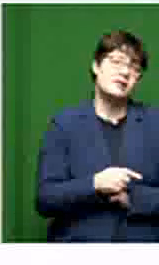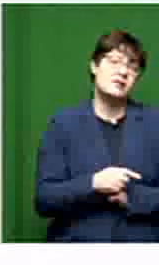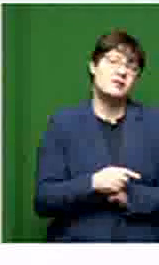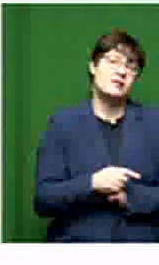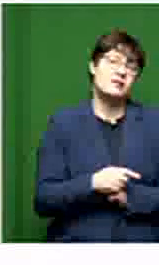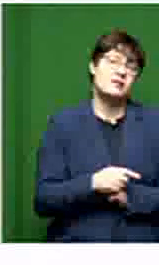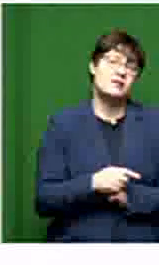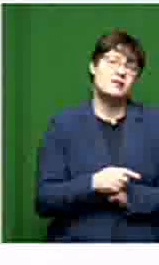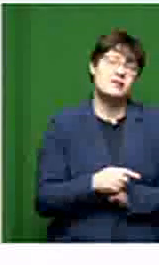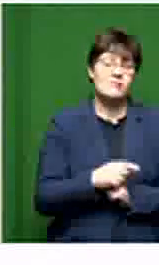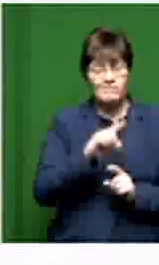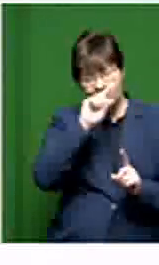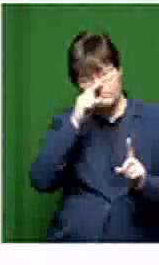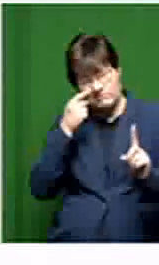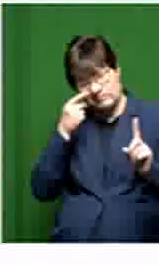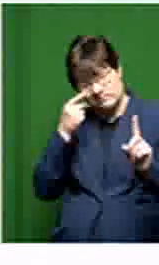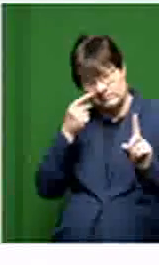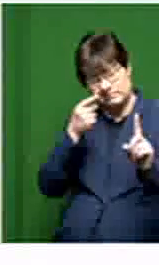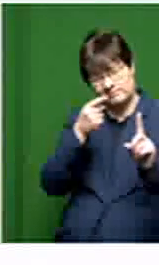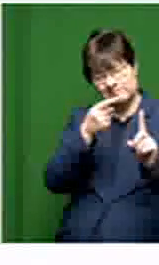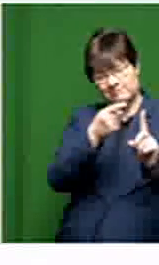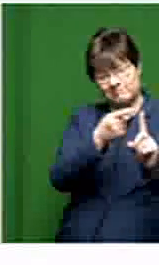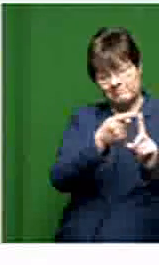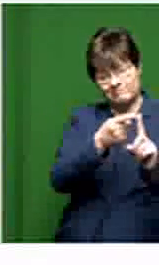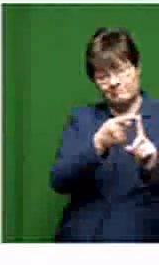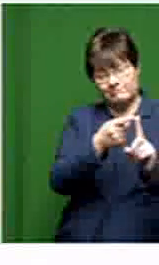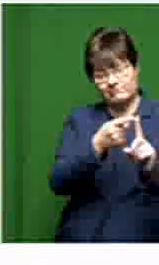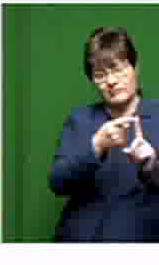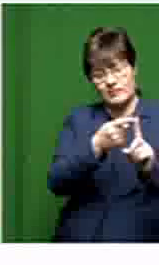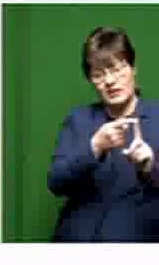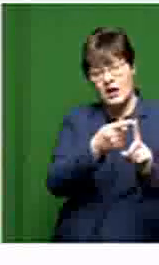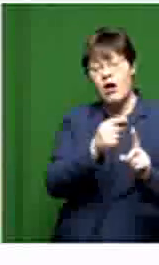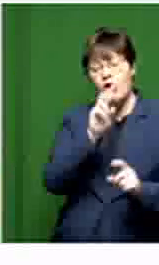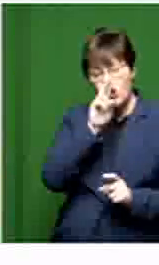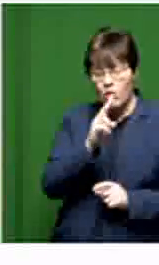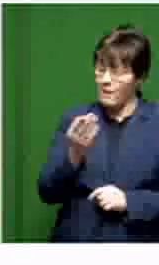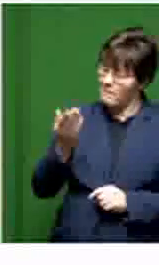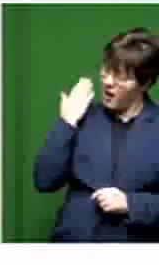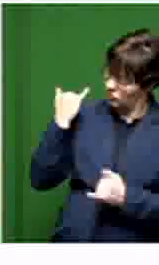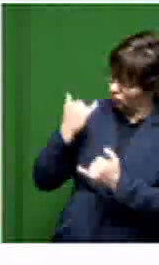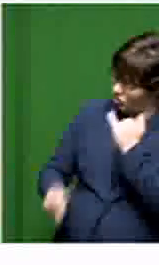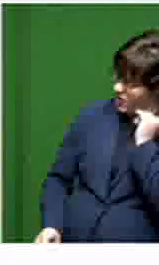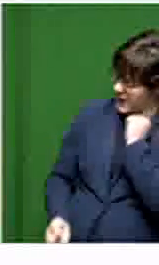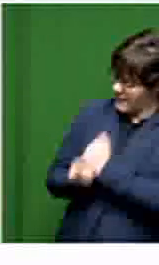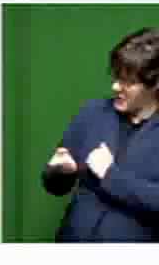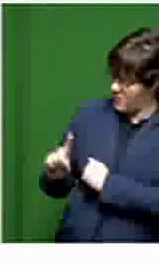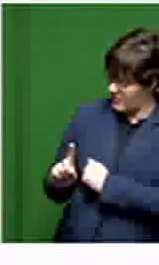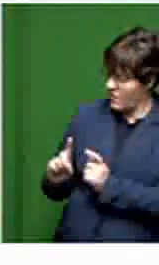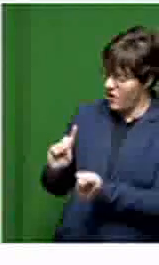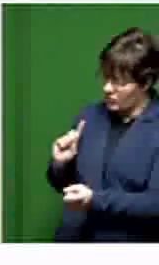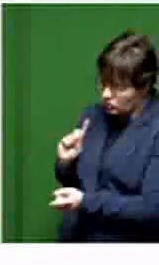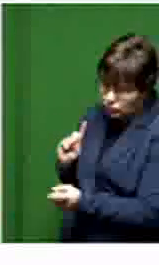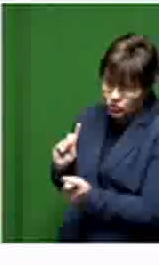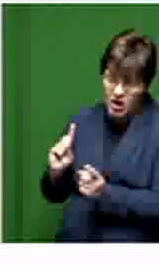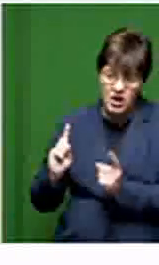steady trajectory to look at the injustices of the past. We are transforming